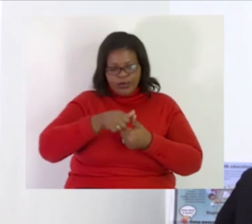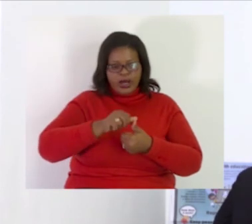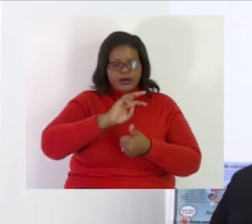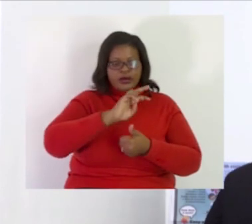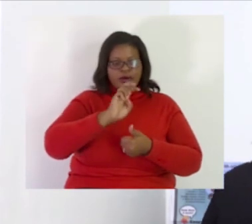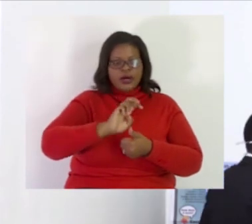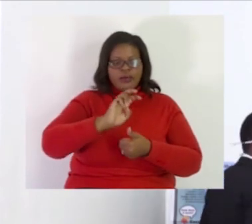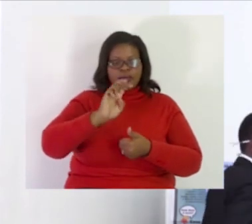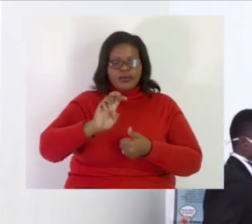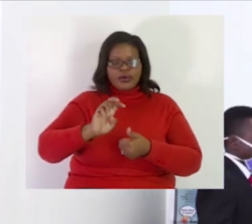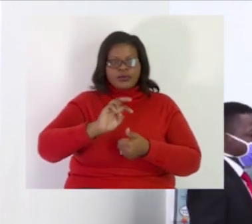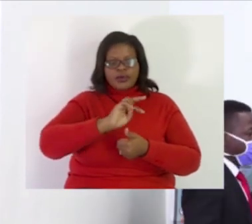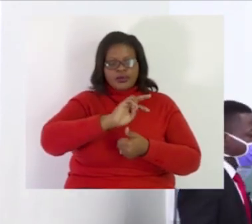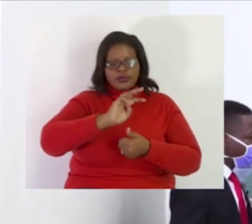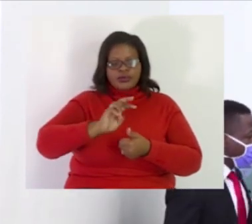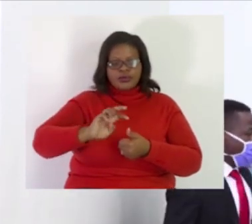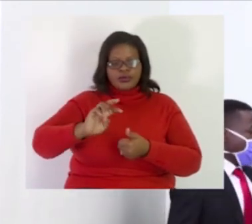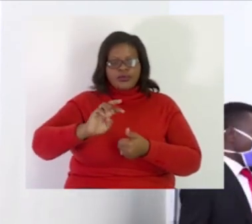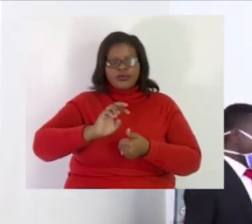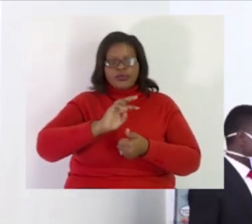approximation is very important.